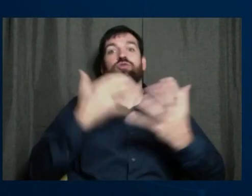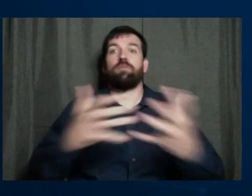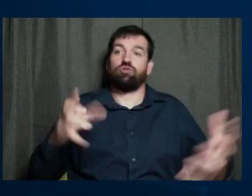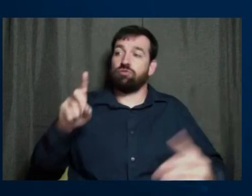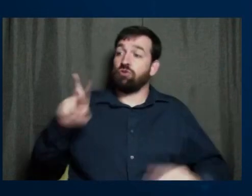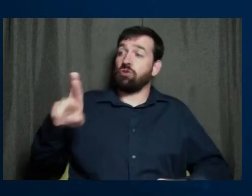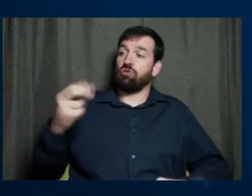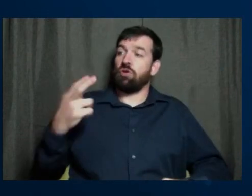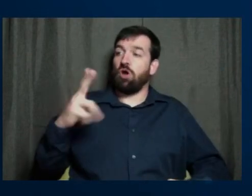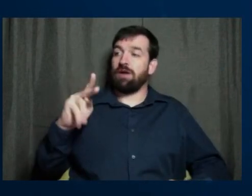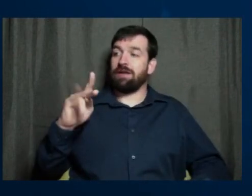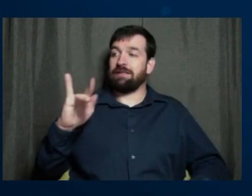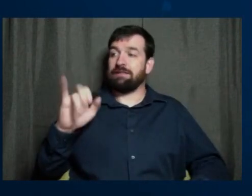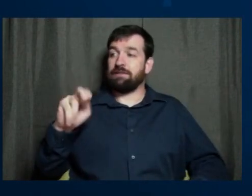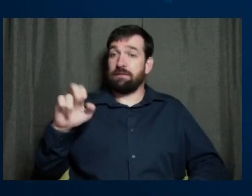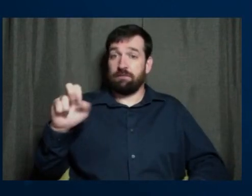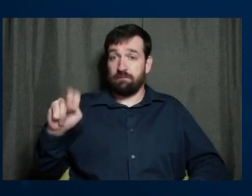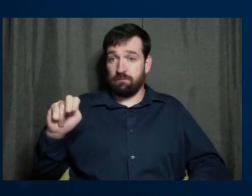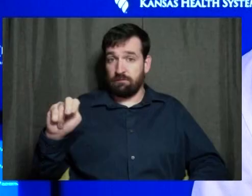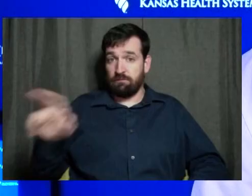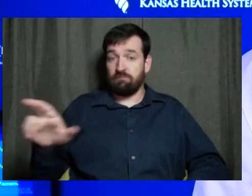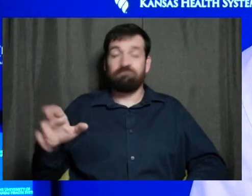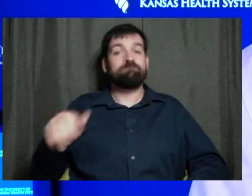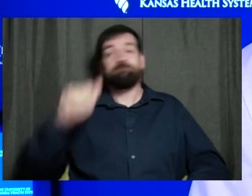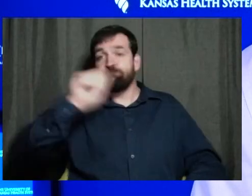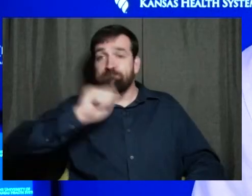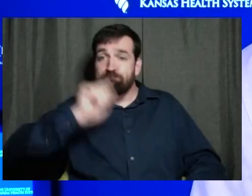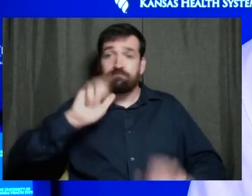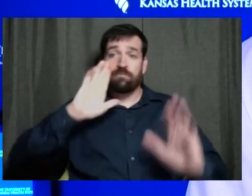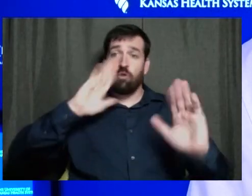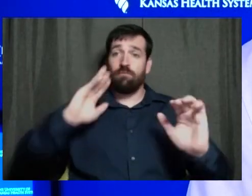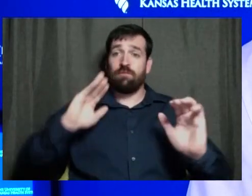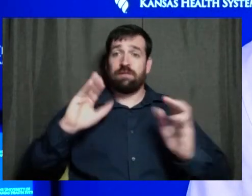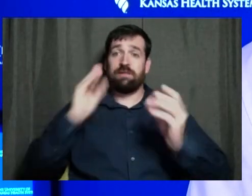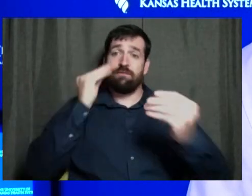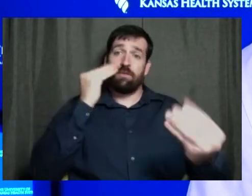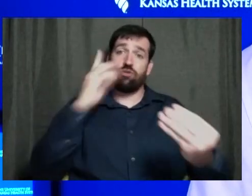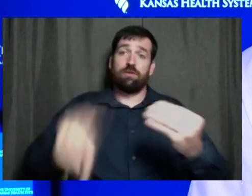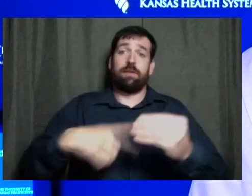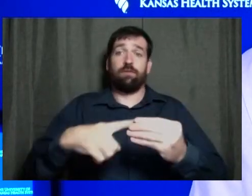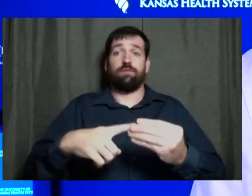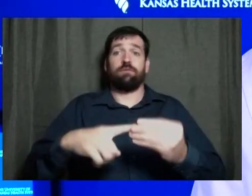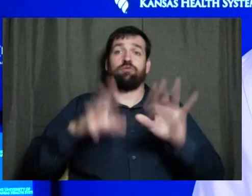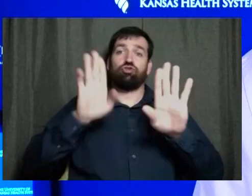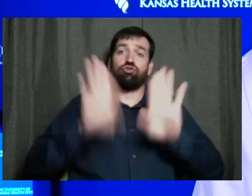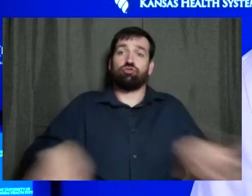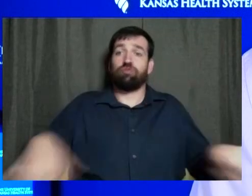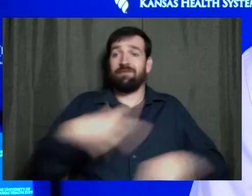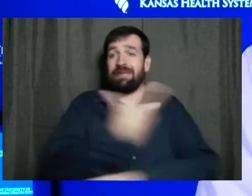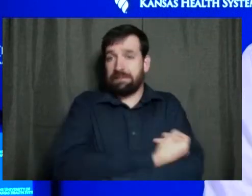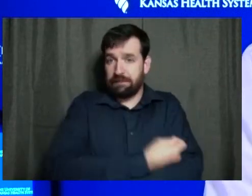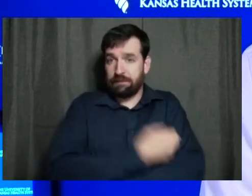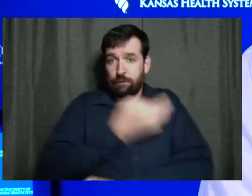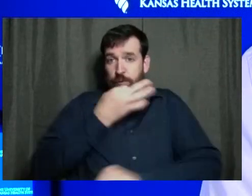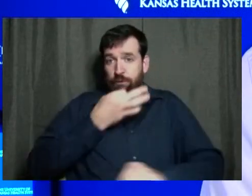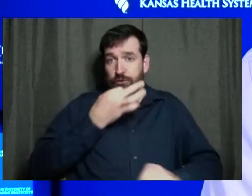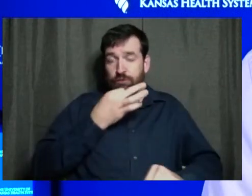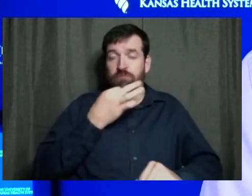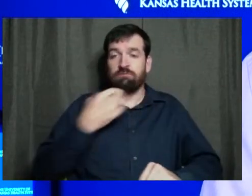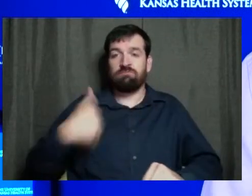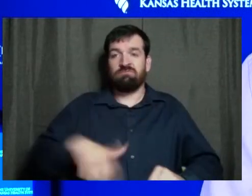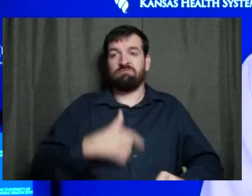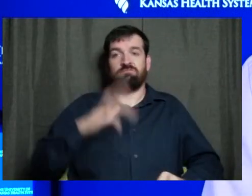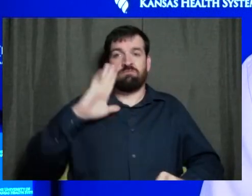thoughts today? Yeah, hold tight. Hopefully we'll have some information about the children's vaccination coming soon. We know from some early